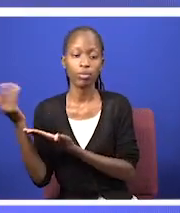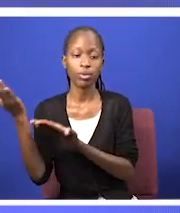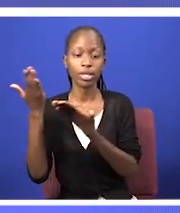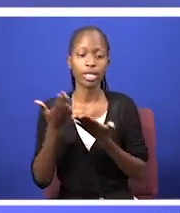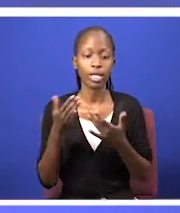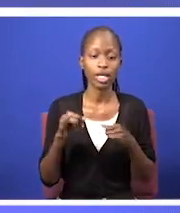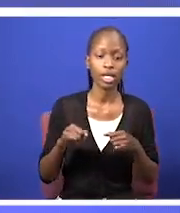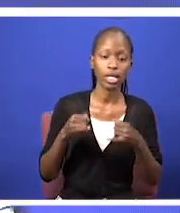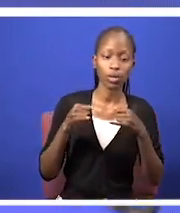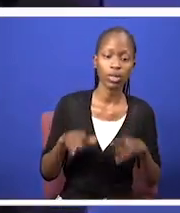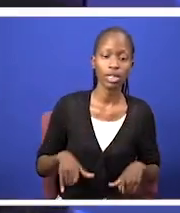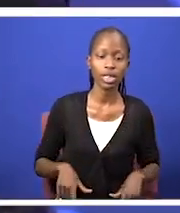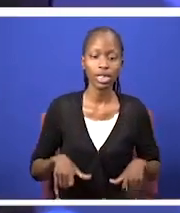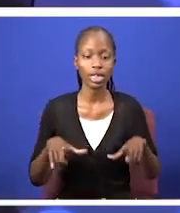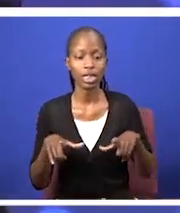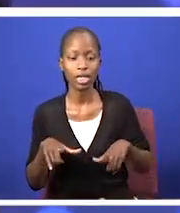bring new life.